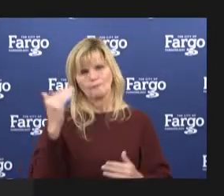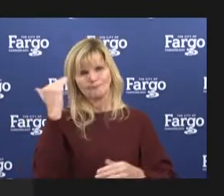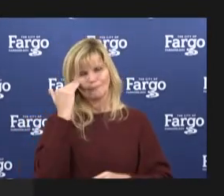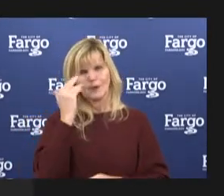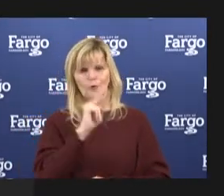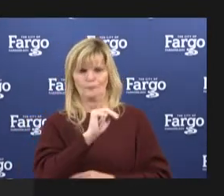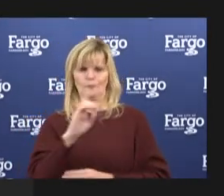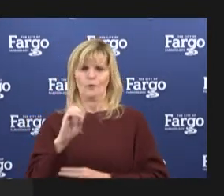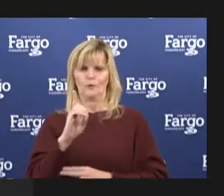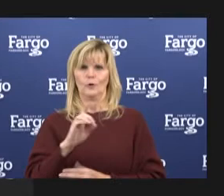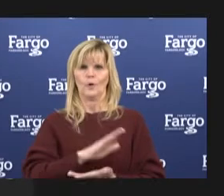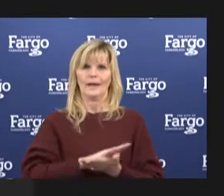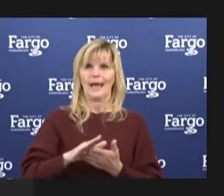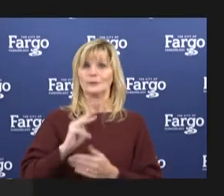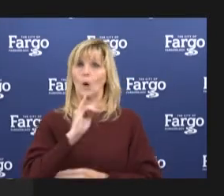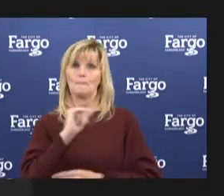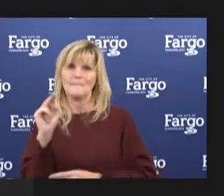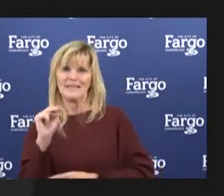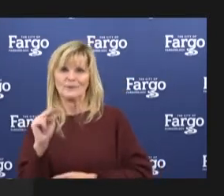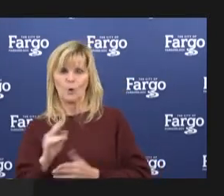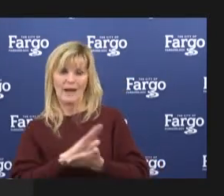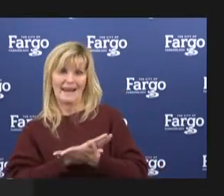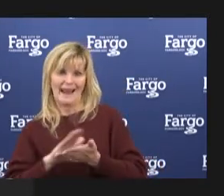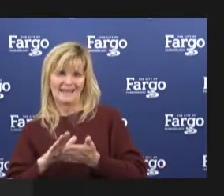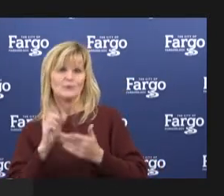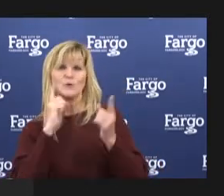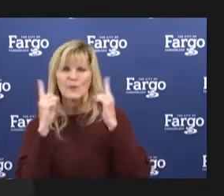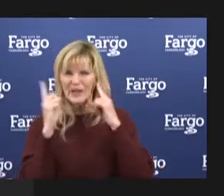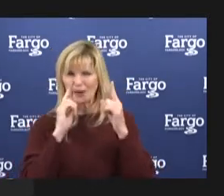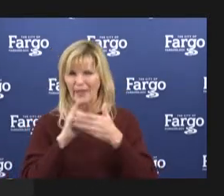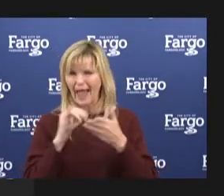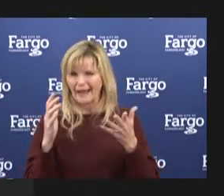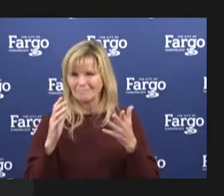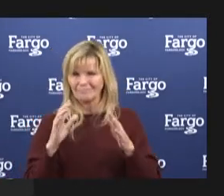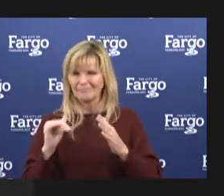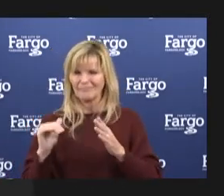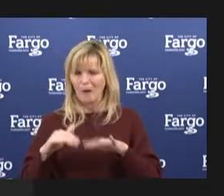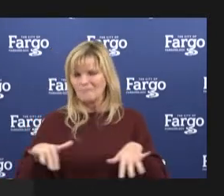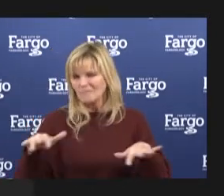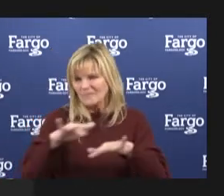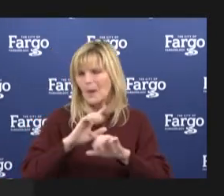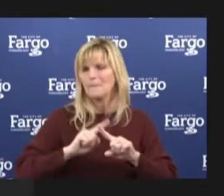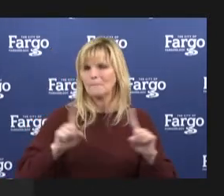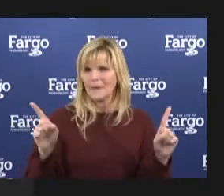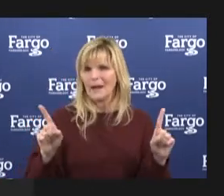Dakota nice or Minnesota nice. You hear that thrown around all the time, but